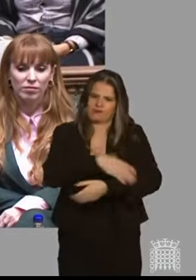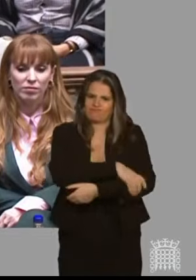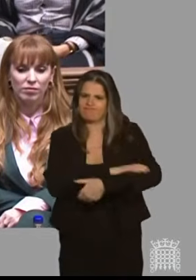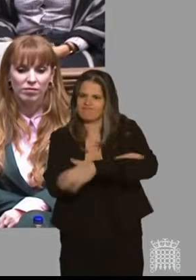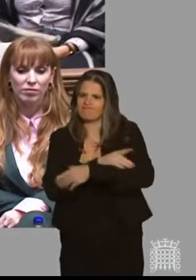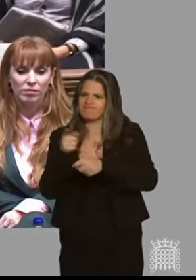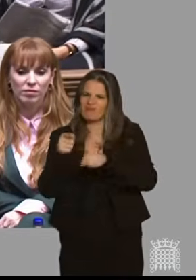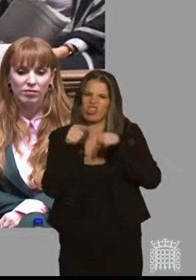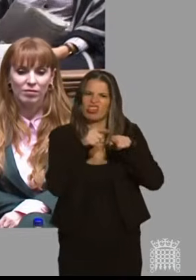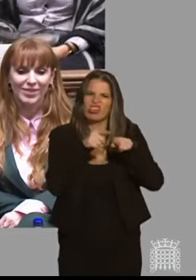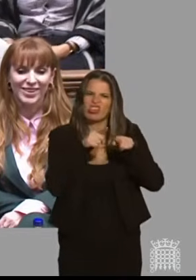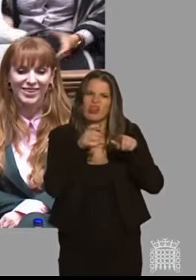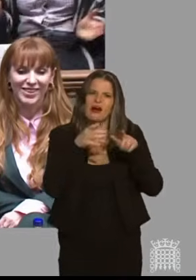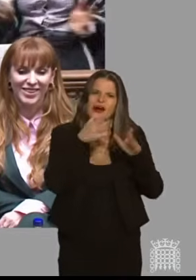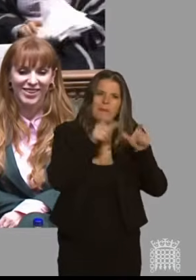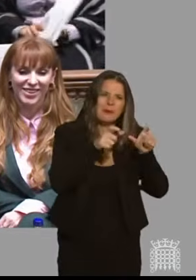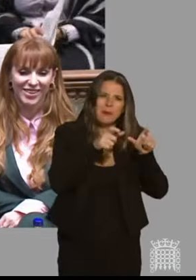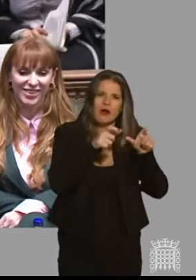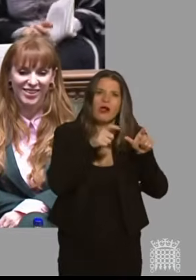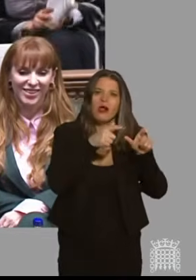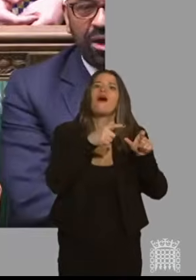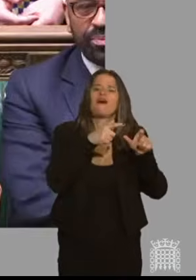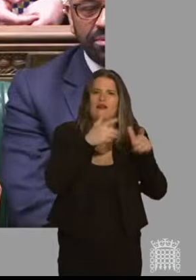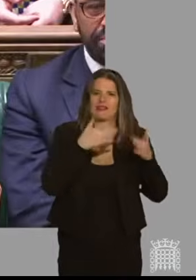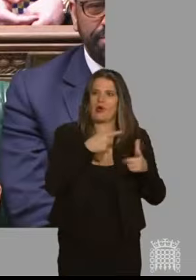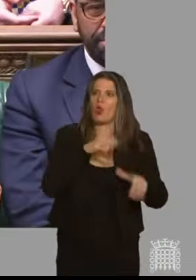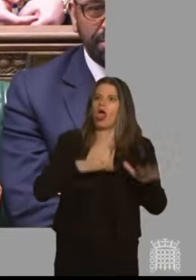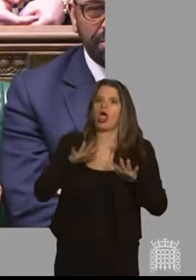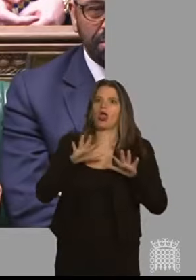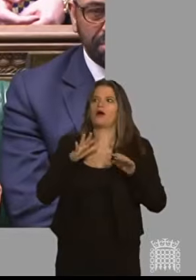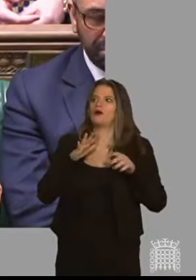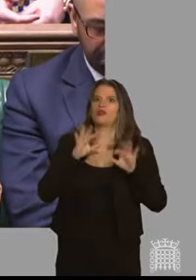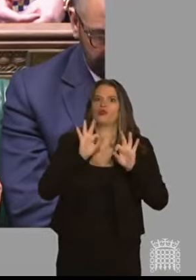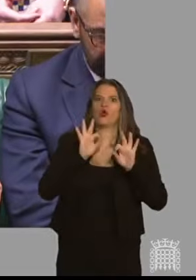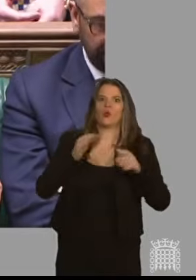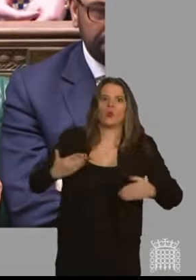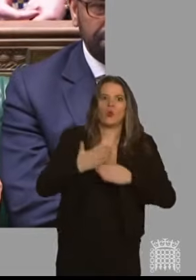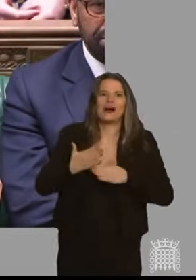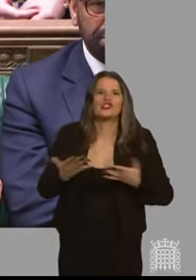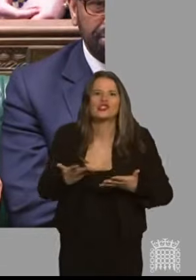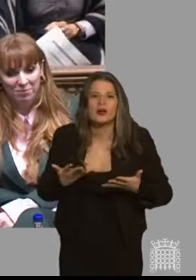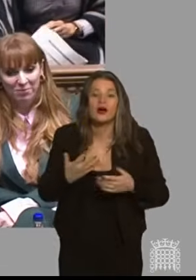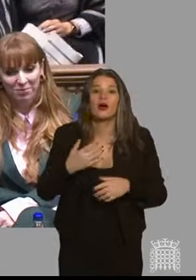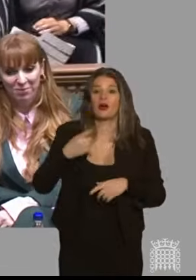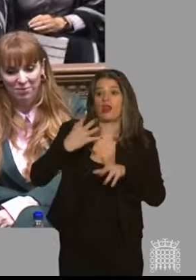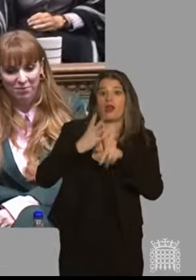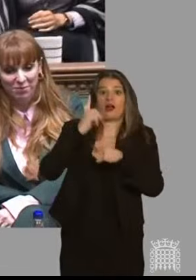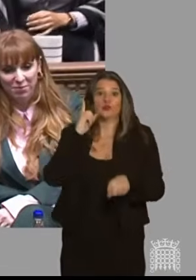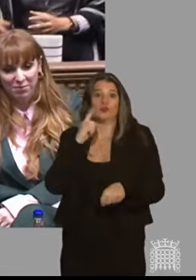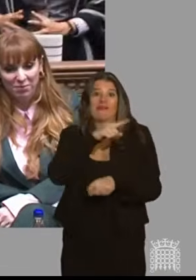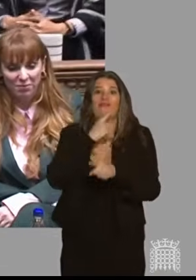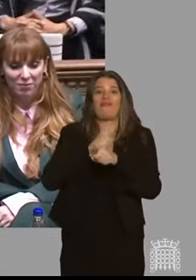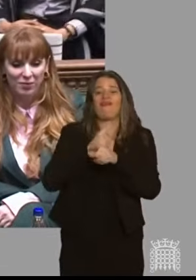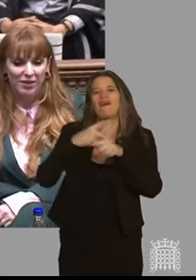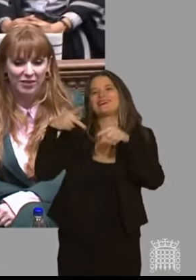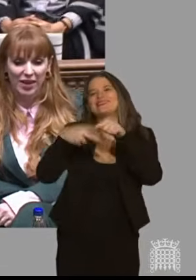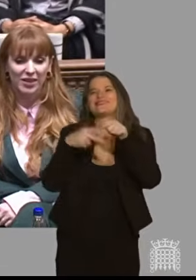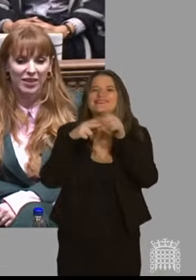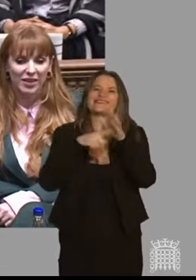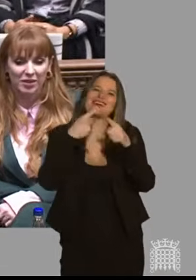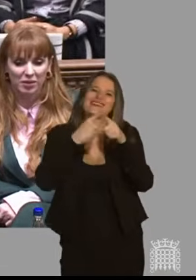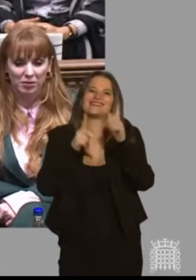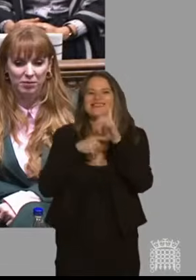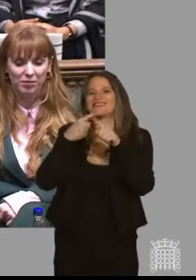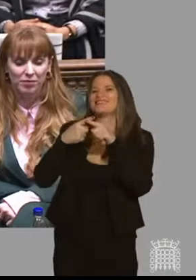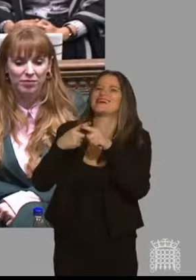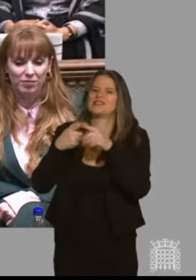be 2022 all over again. Is it any wonder that he's too scared to call an election when the